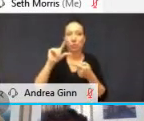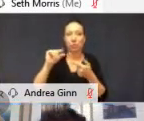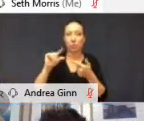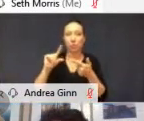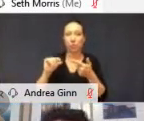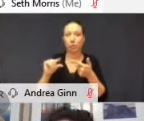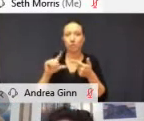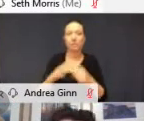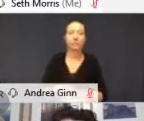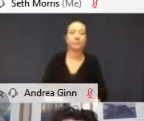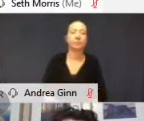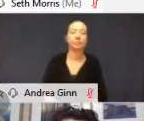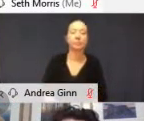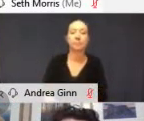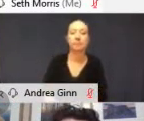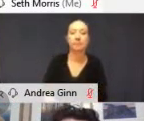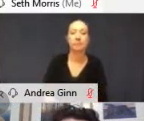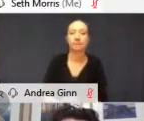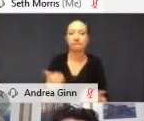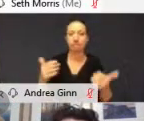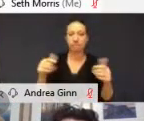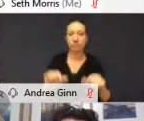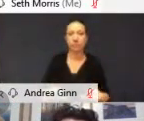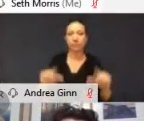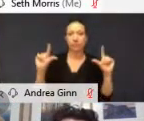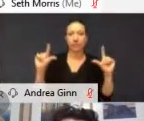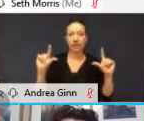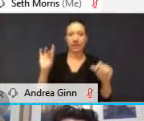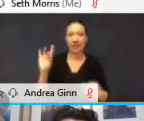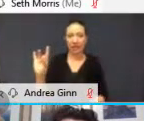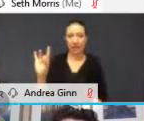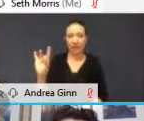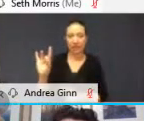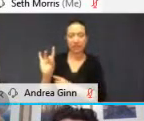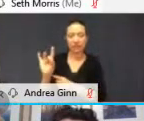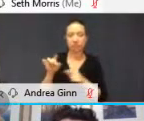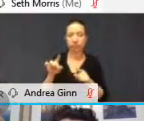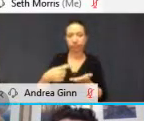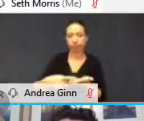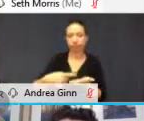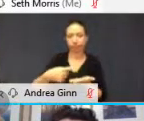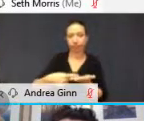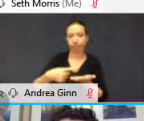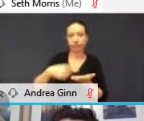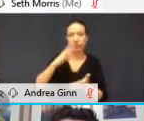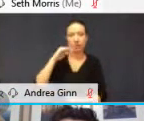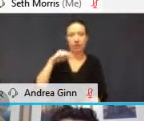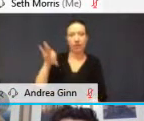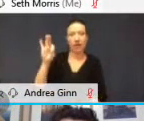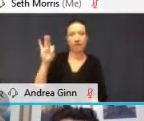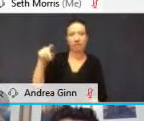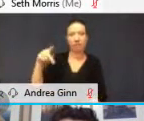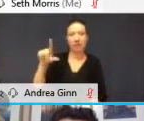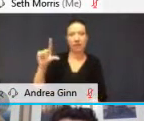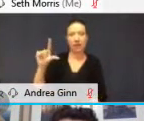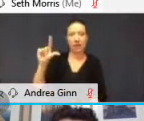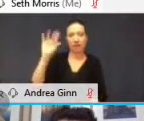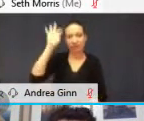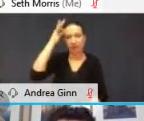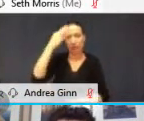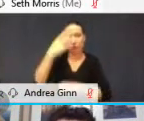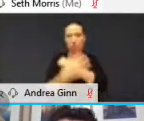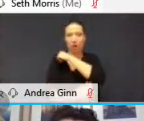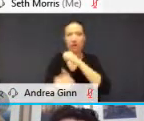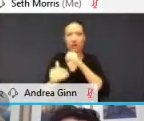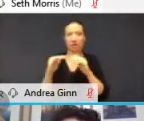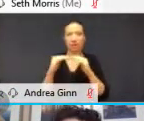And so on slide 8 here, as we're talking about some of these terms, I know federal poverty level it can be very abstract.